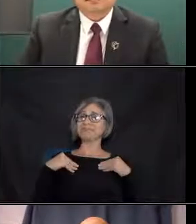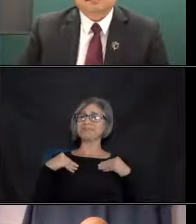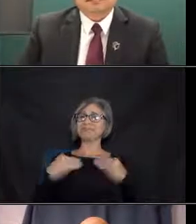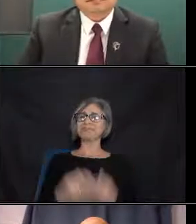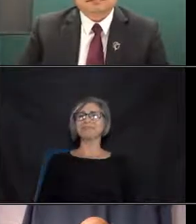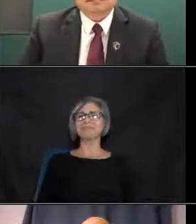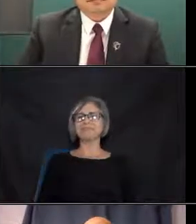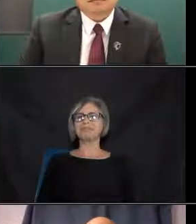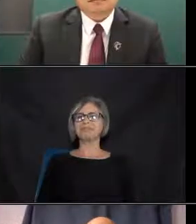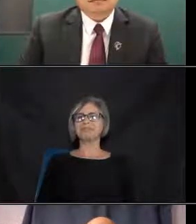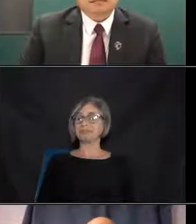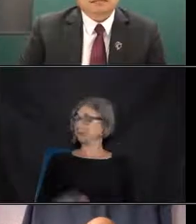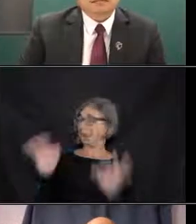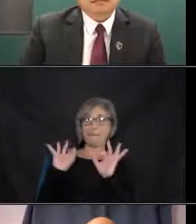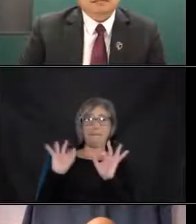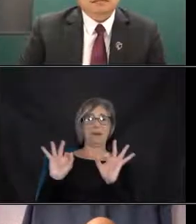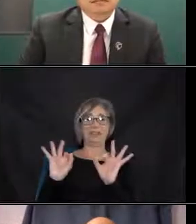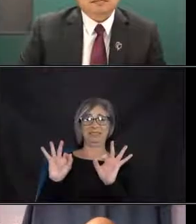Sounds good to me.